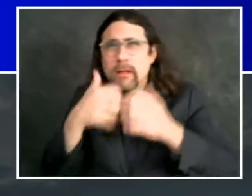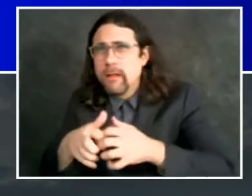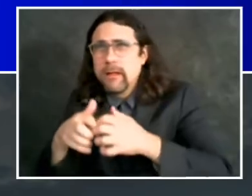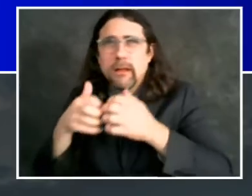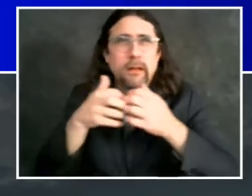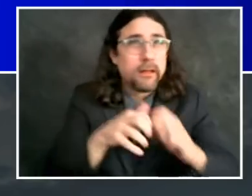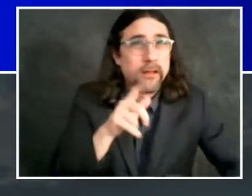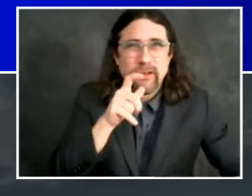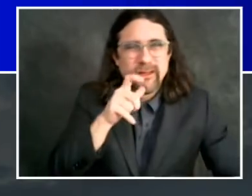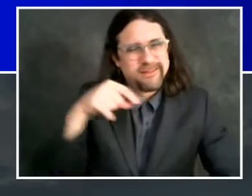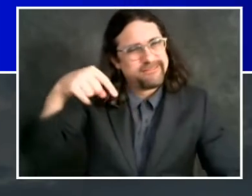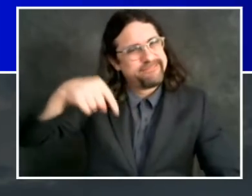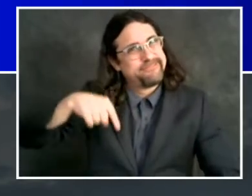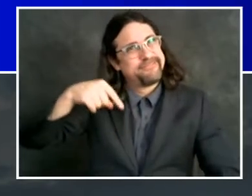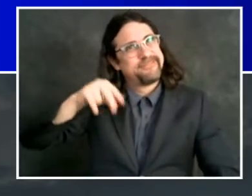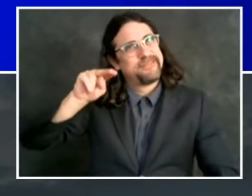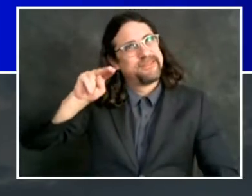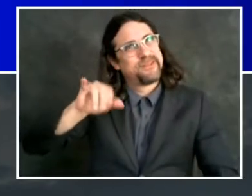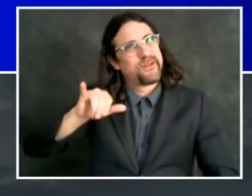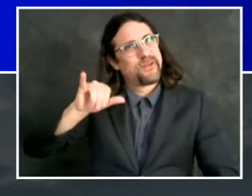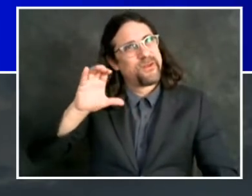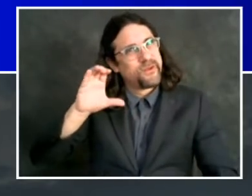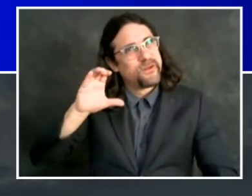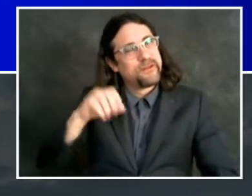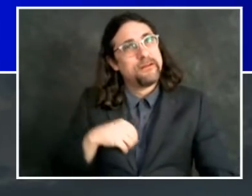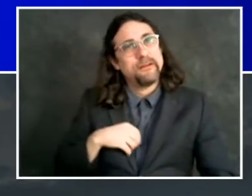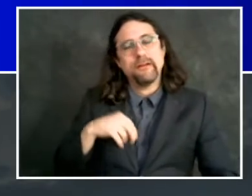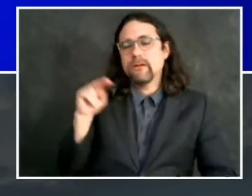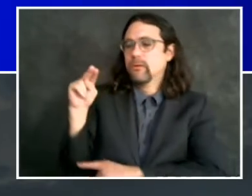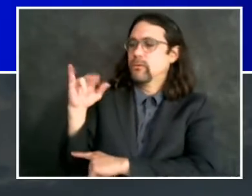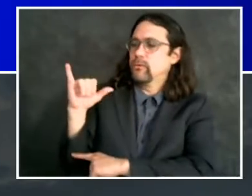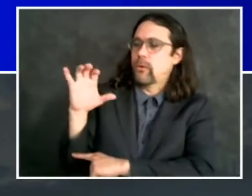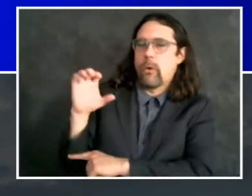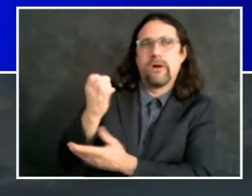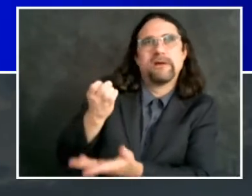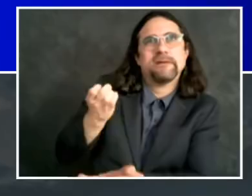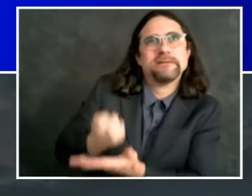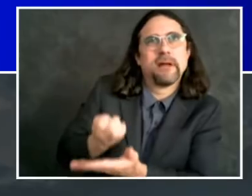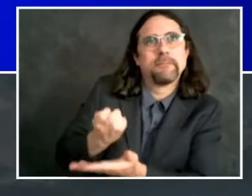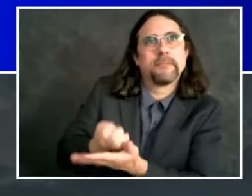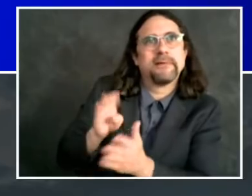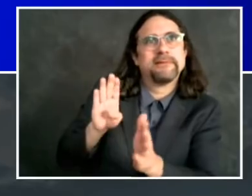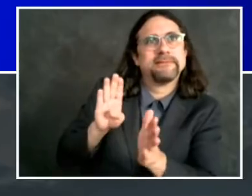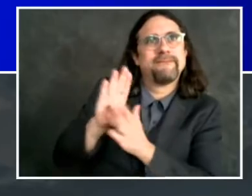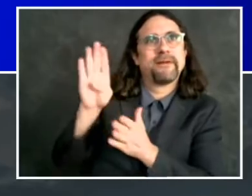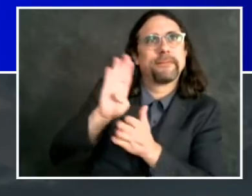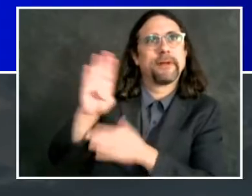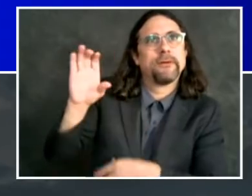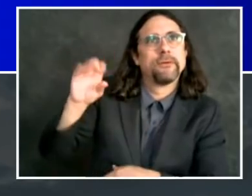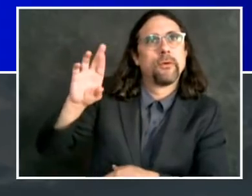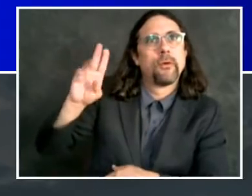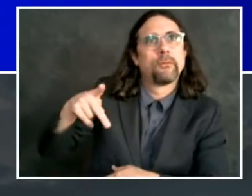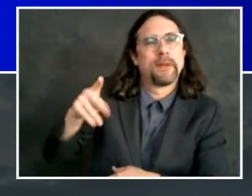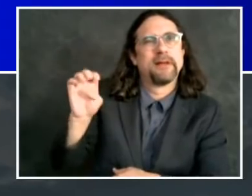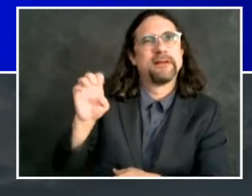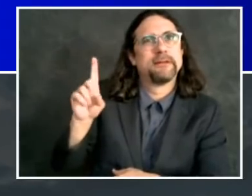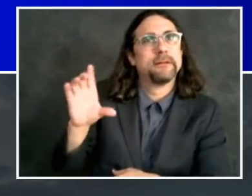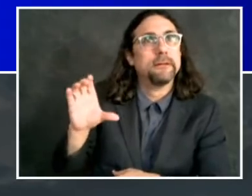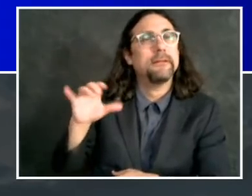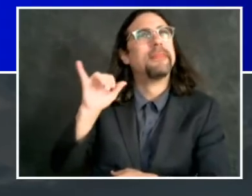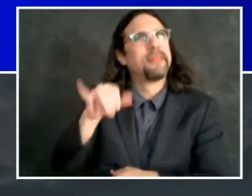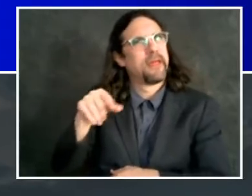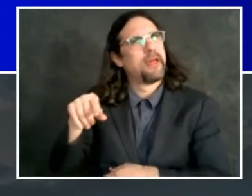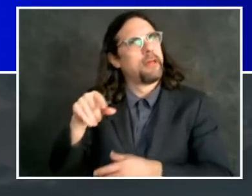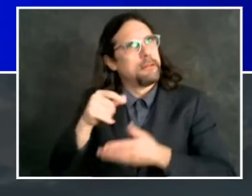way. So we now have, for the first time in this crisis, a large-scale provider of surgical